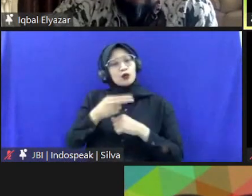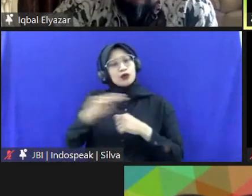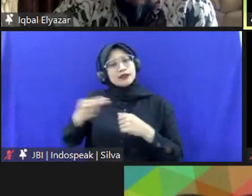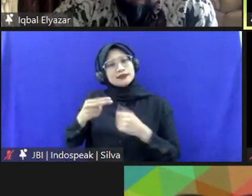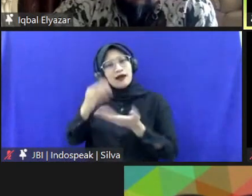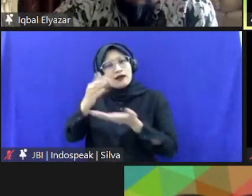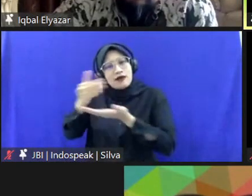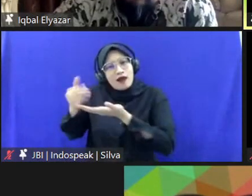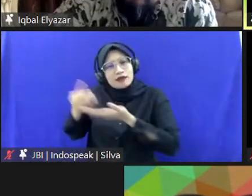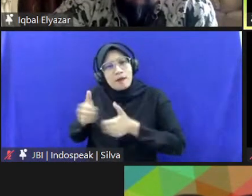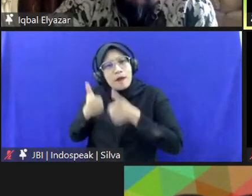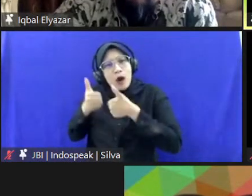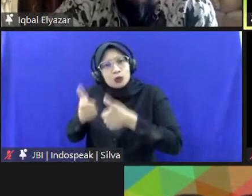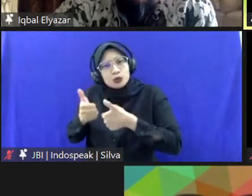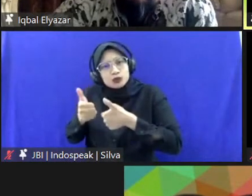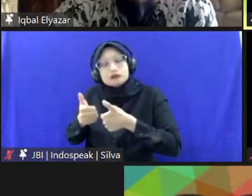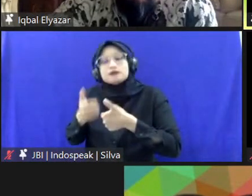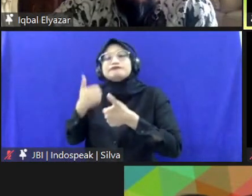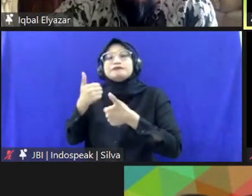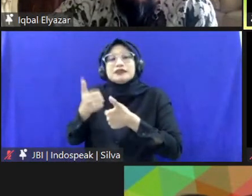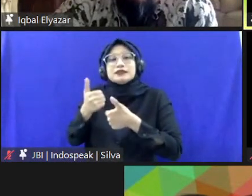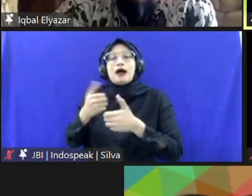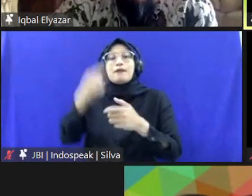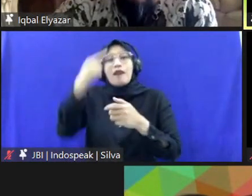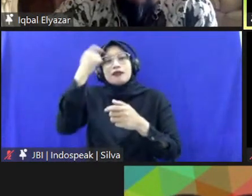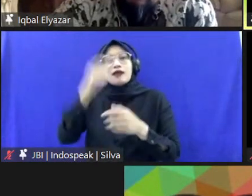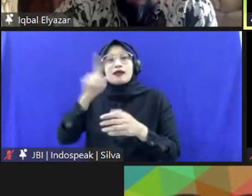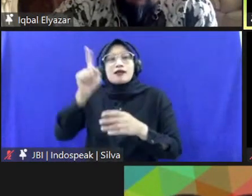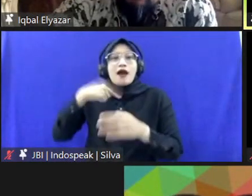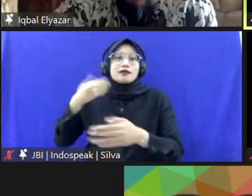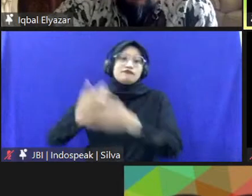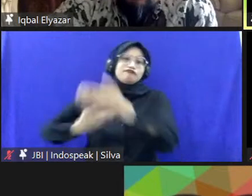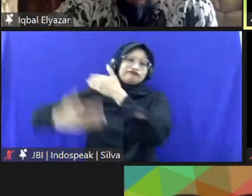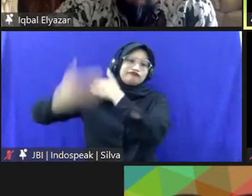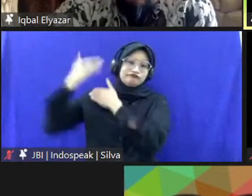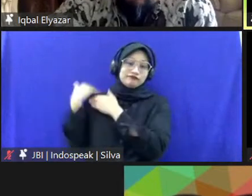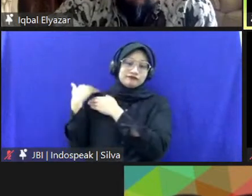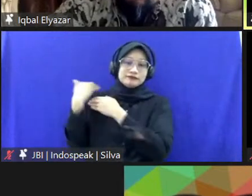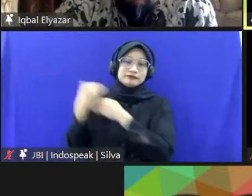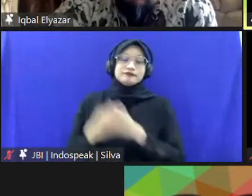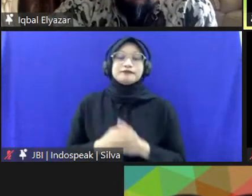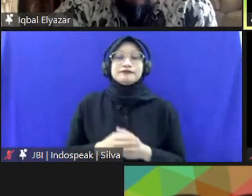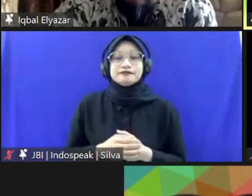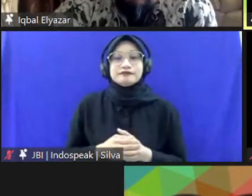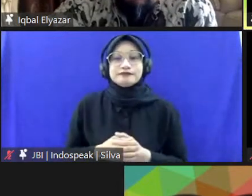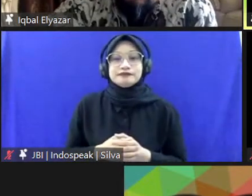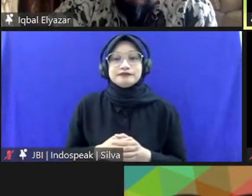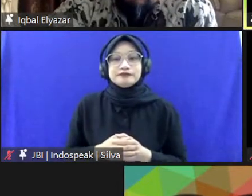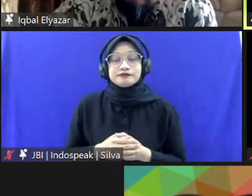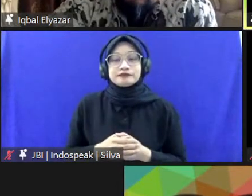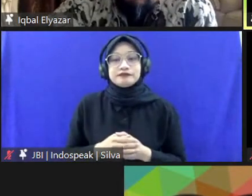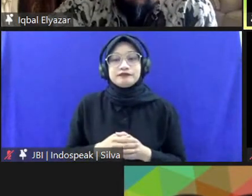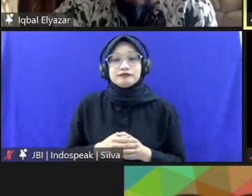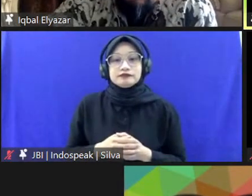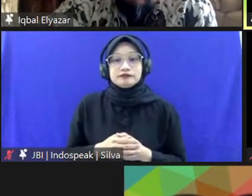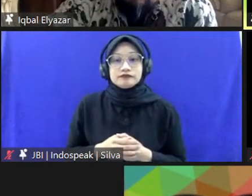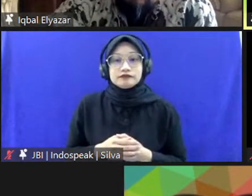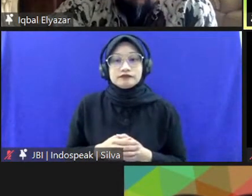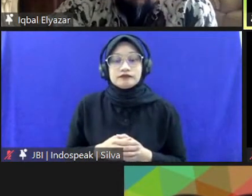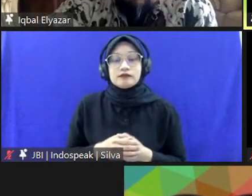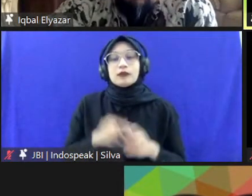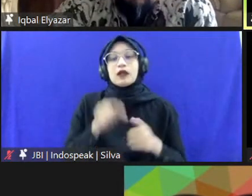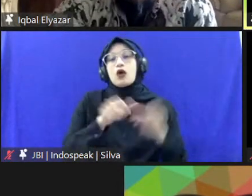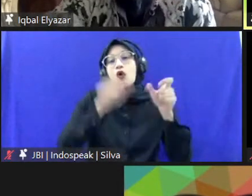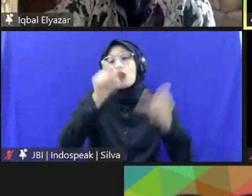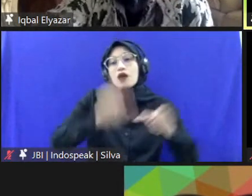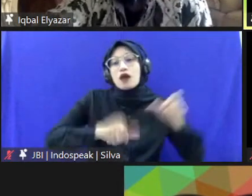lot of information that every public health and medical person should be studying as